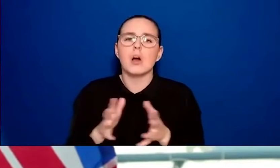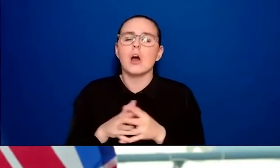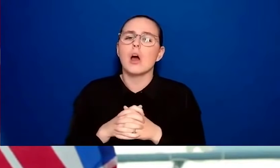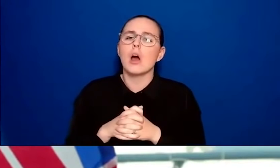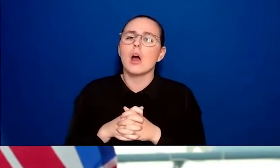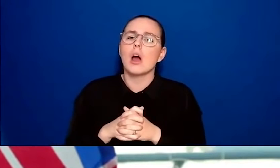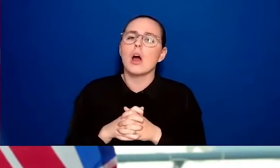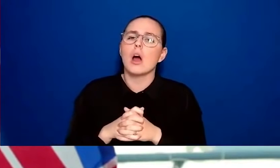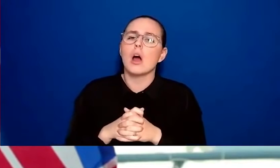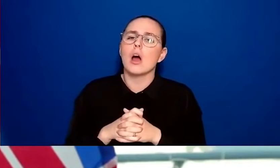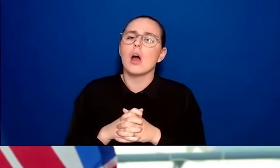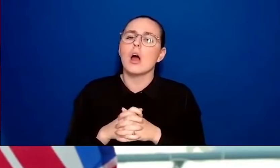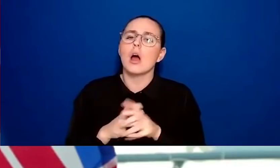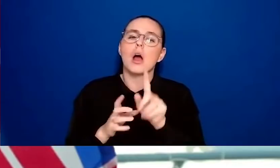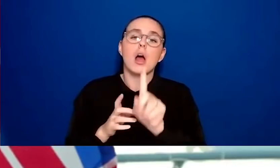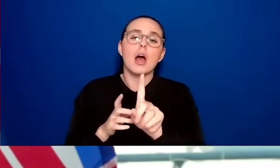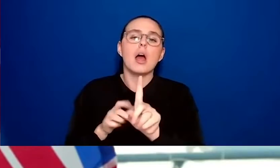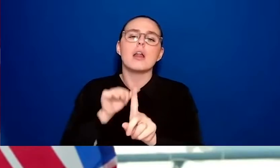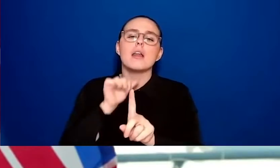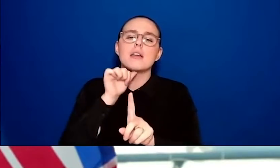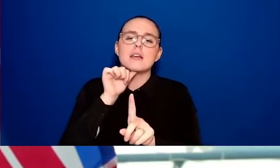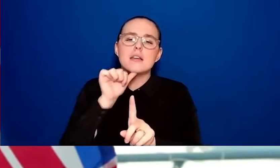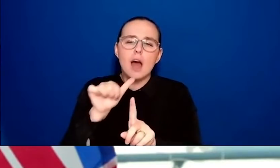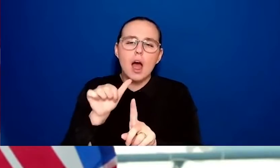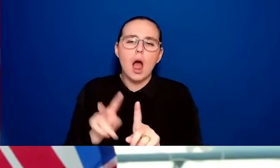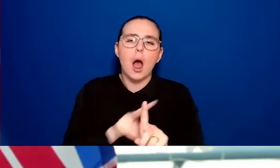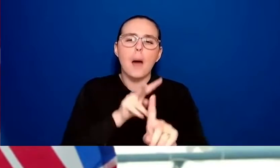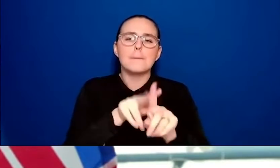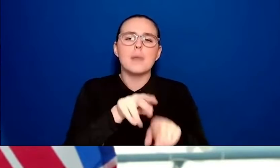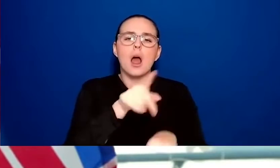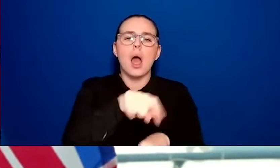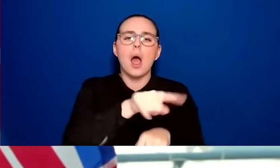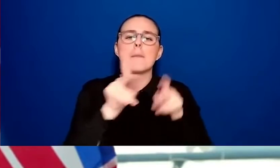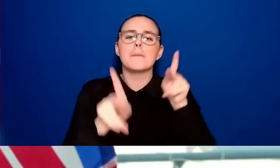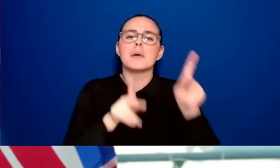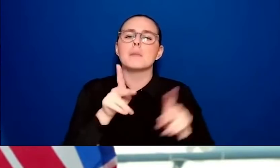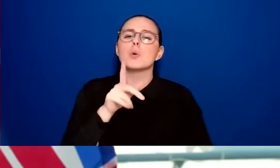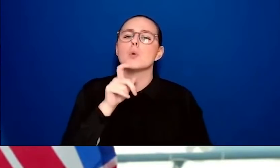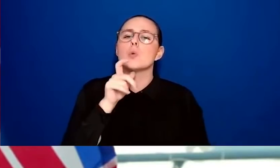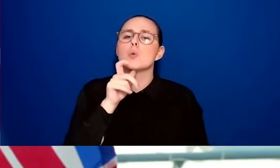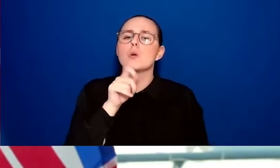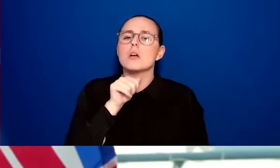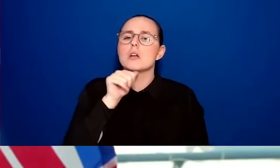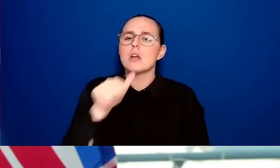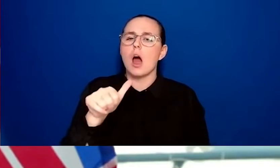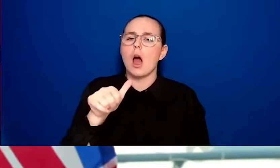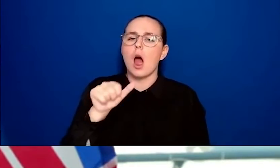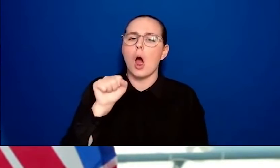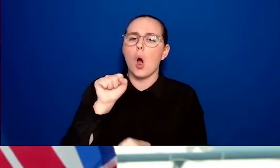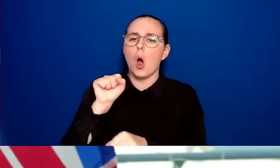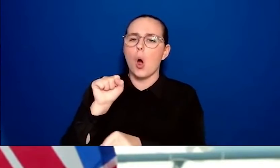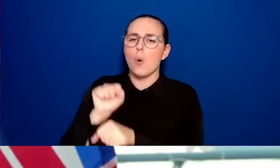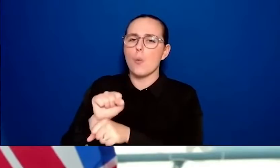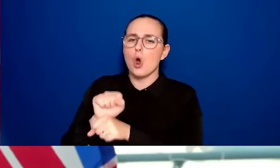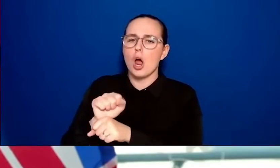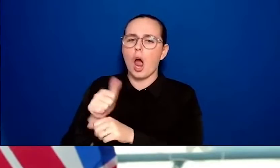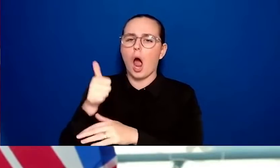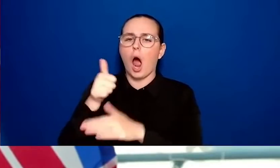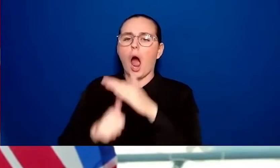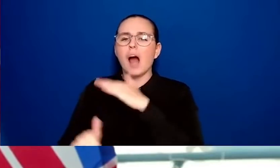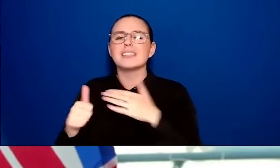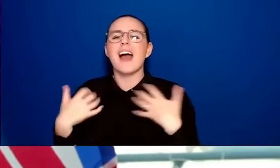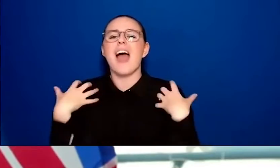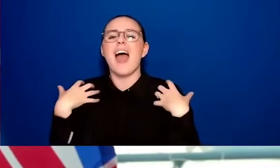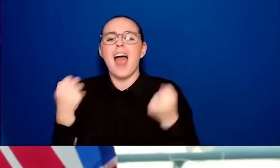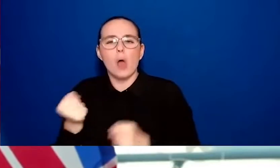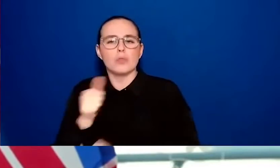people who don't have privileges at any health authority facilities or work at any health authority facilities. So if you're a